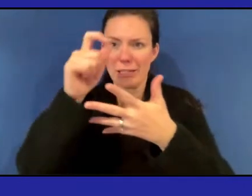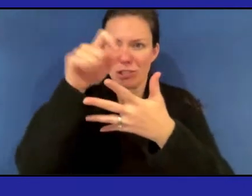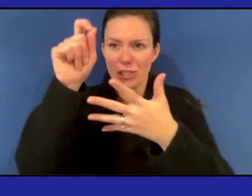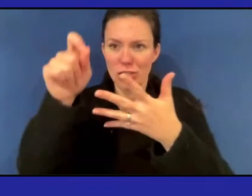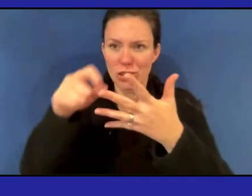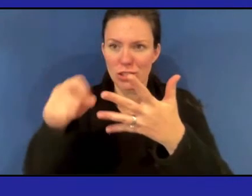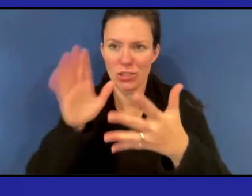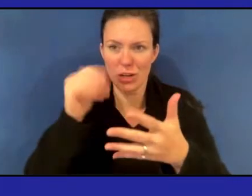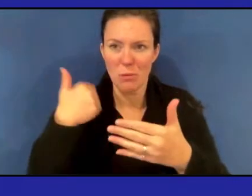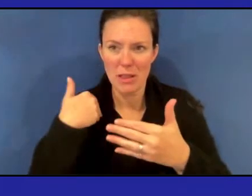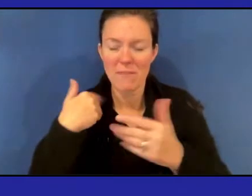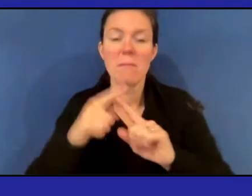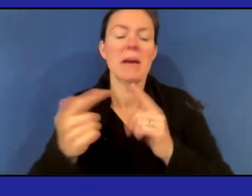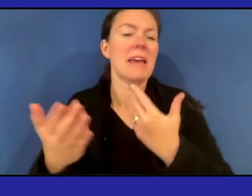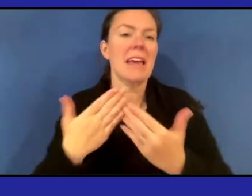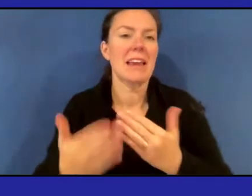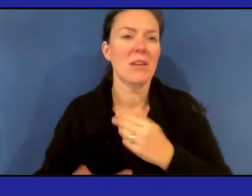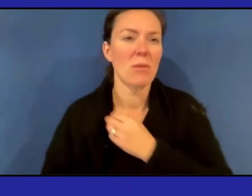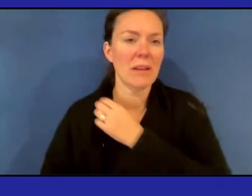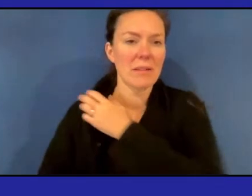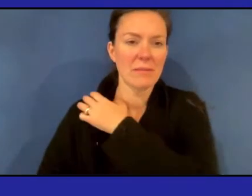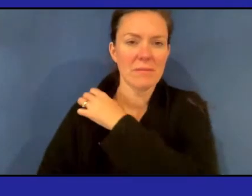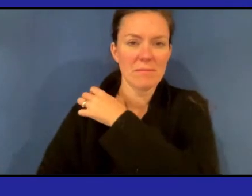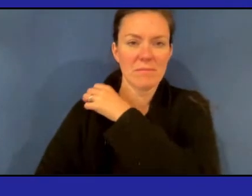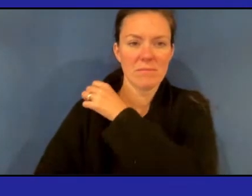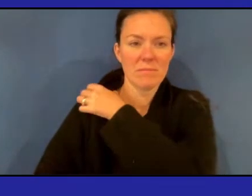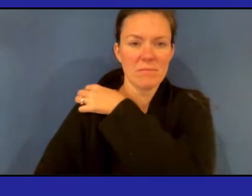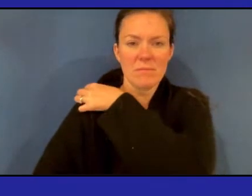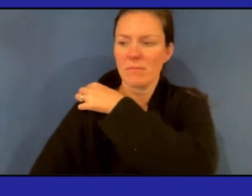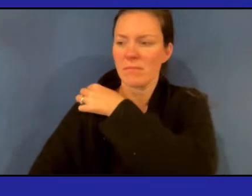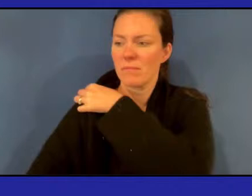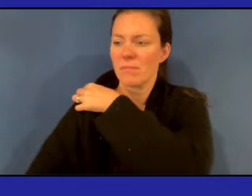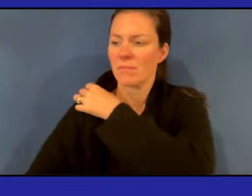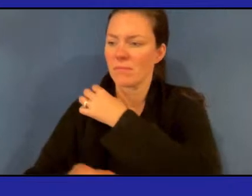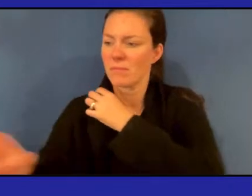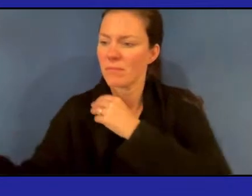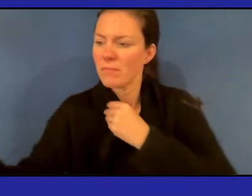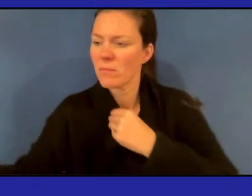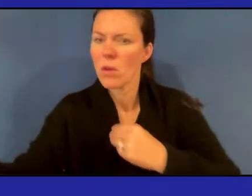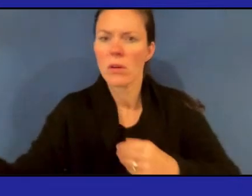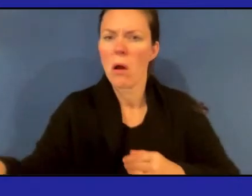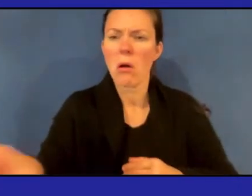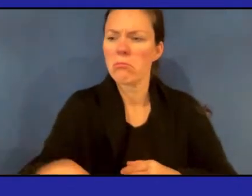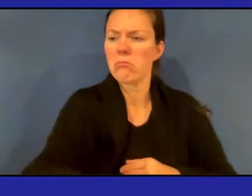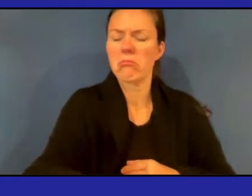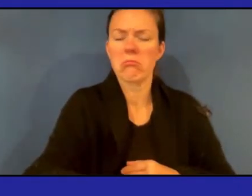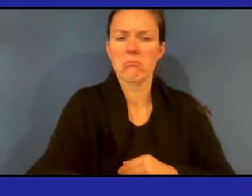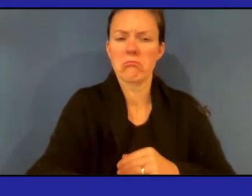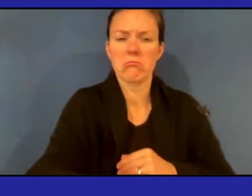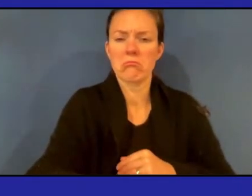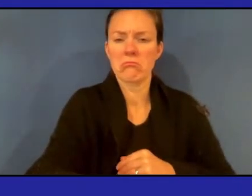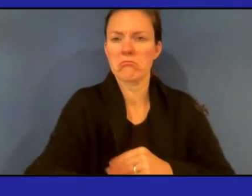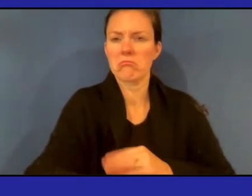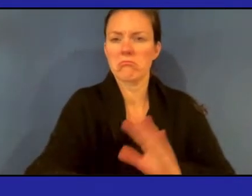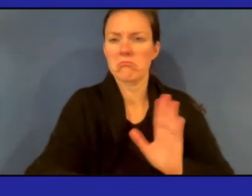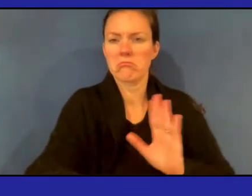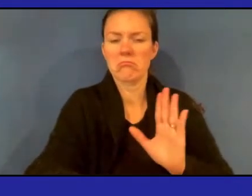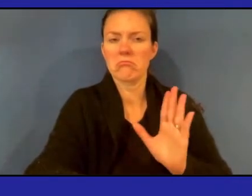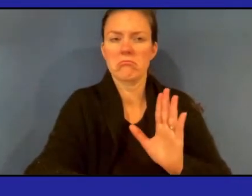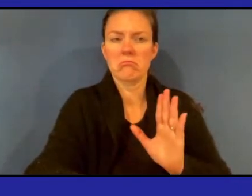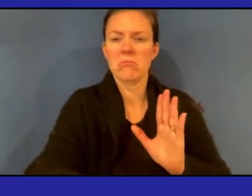All right, on page 18, the other racial and social equity measure is the number of equity lenses applied